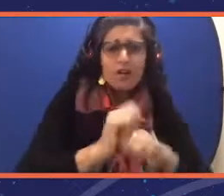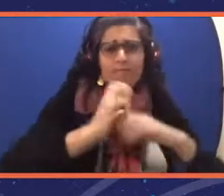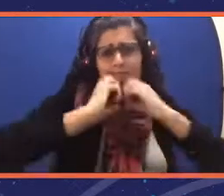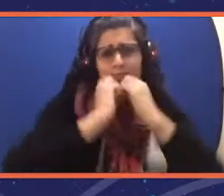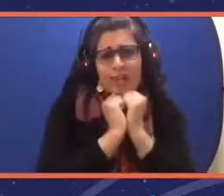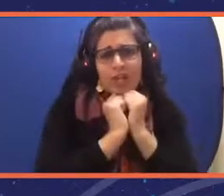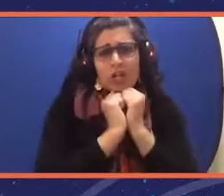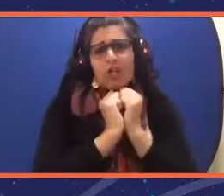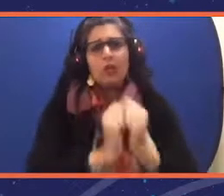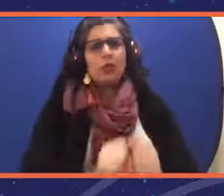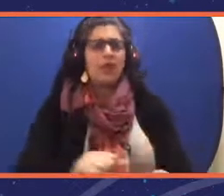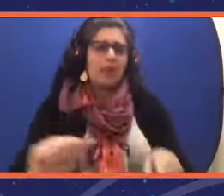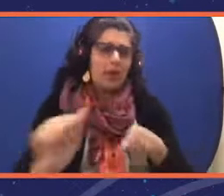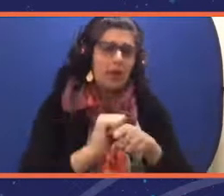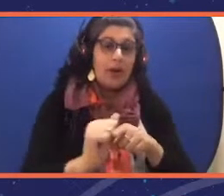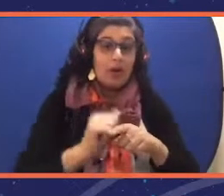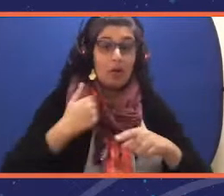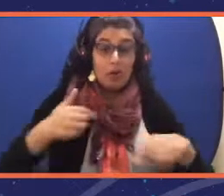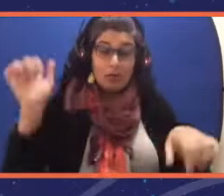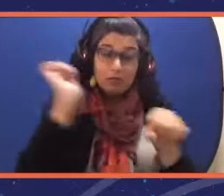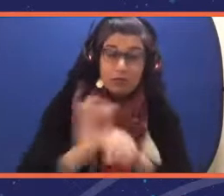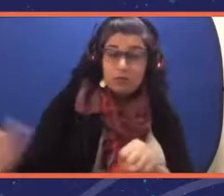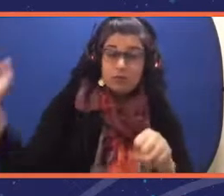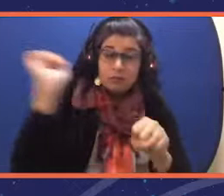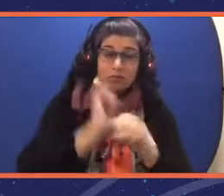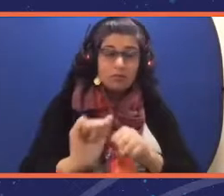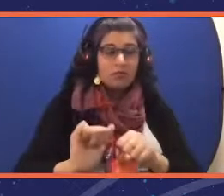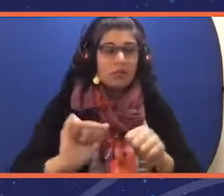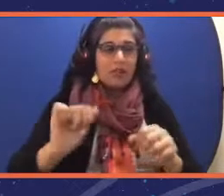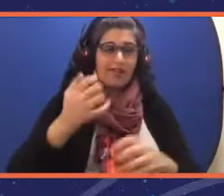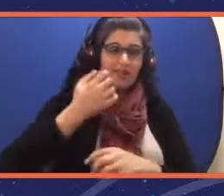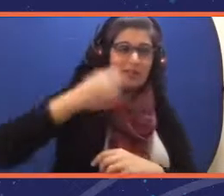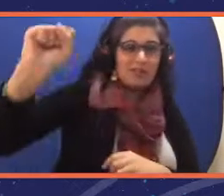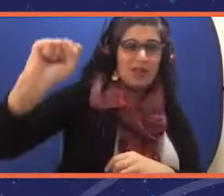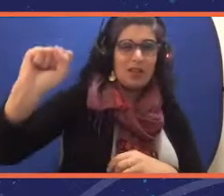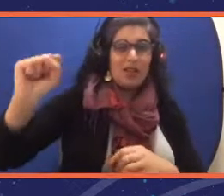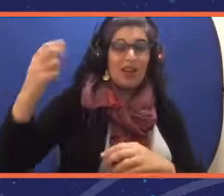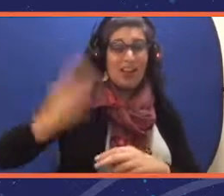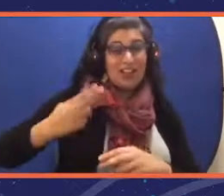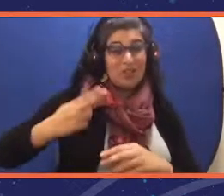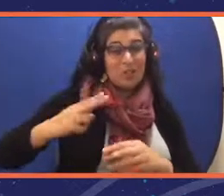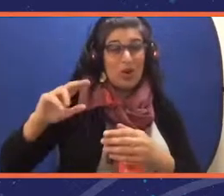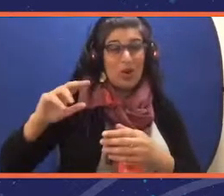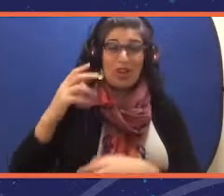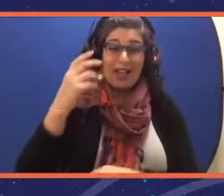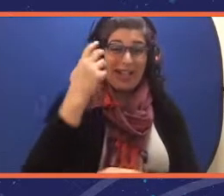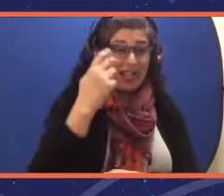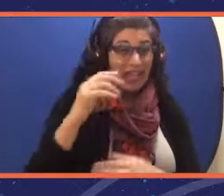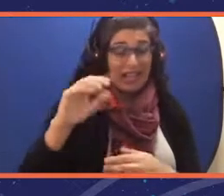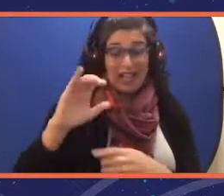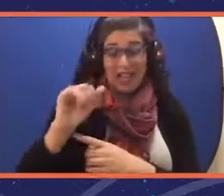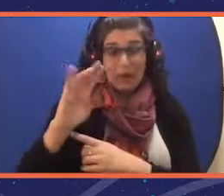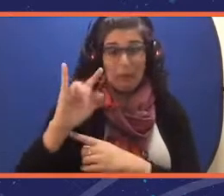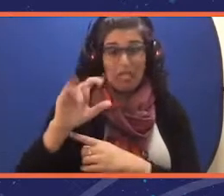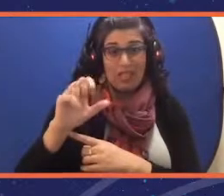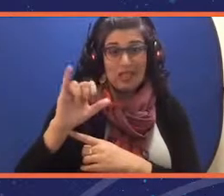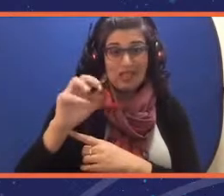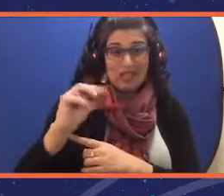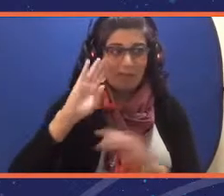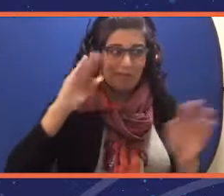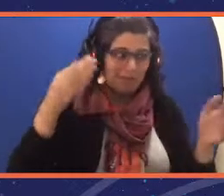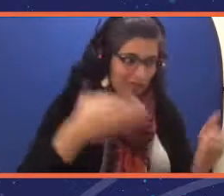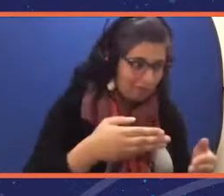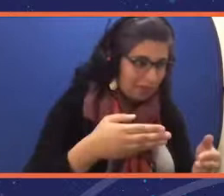We're working to challenge the historical ableism of our movements and better center the experiences